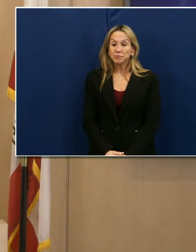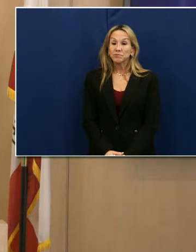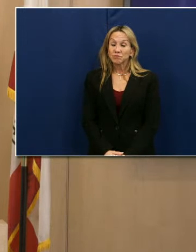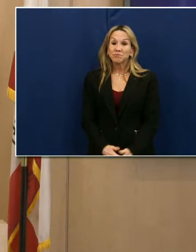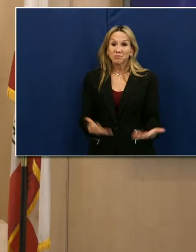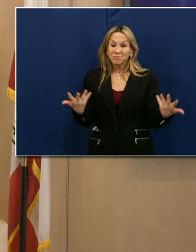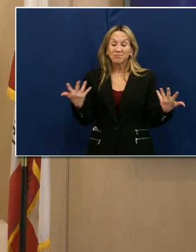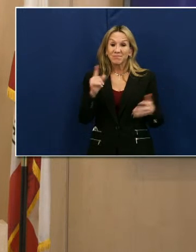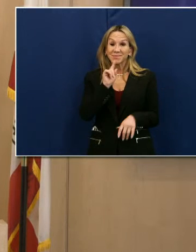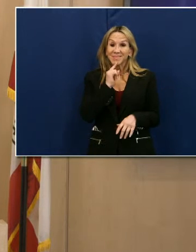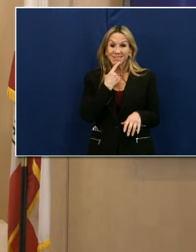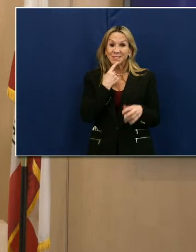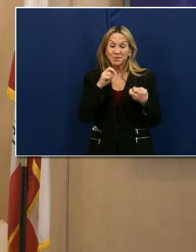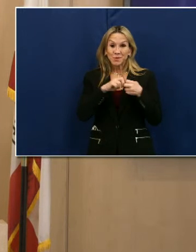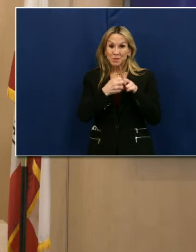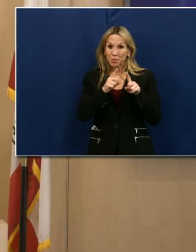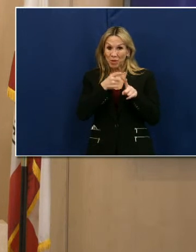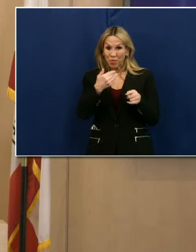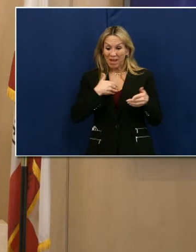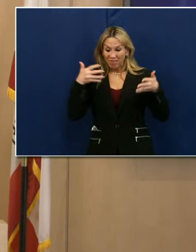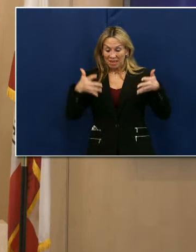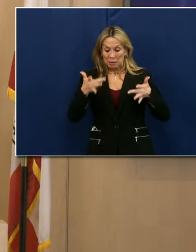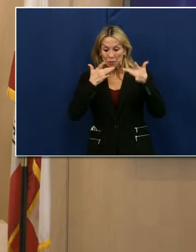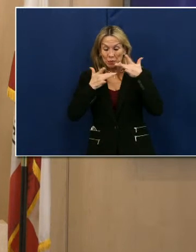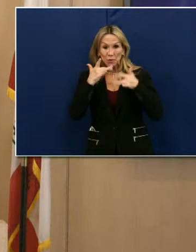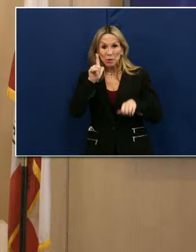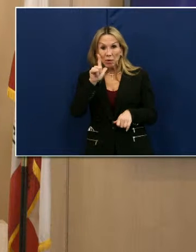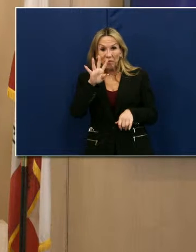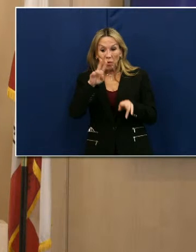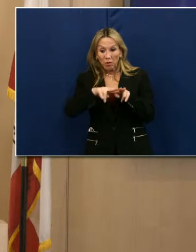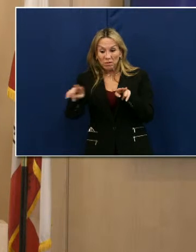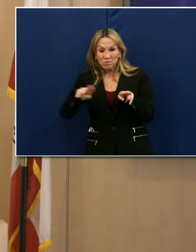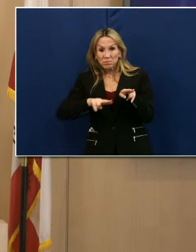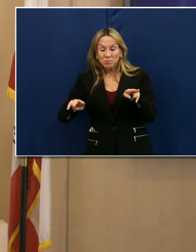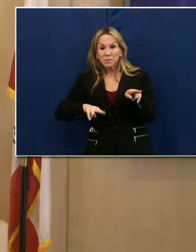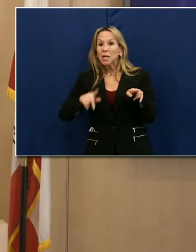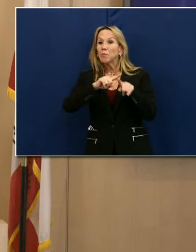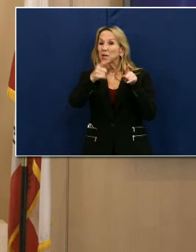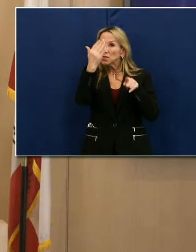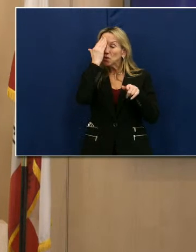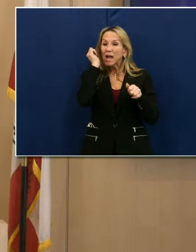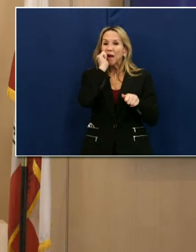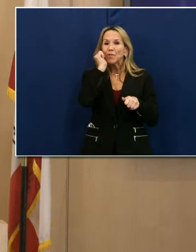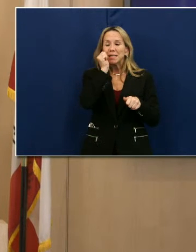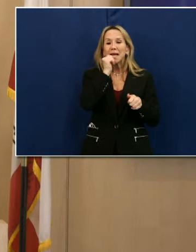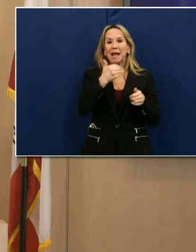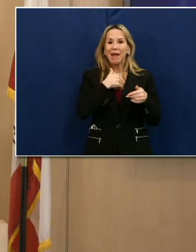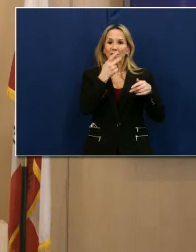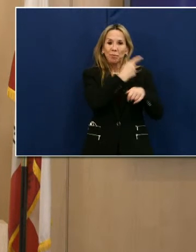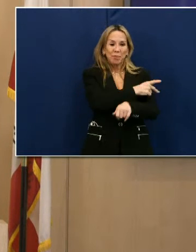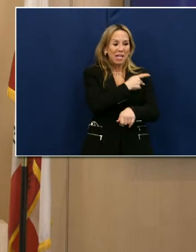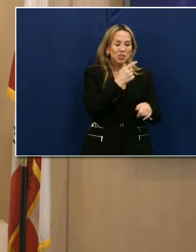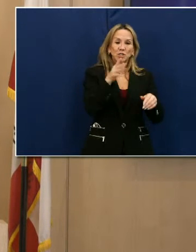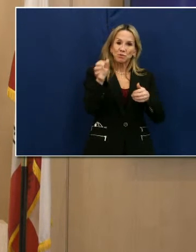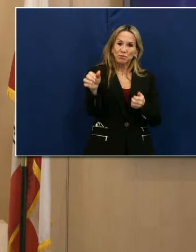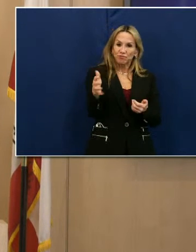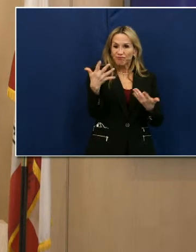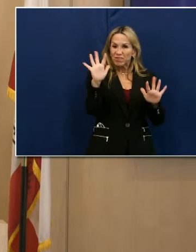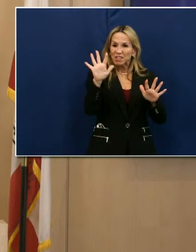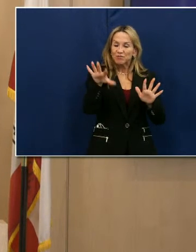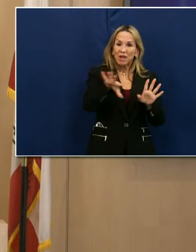Yeah, it's a serious situation when you're down to 24 beds. Now, patients are being admitted and discharged every day. So just to give you an example, in our healthcare system, we